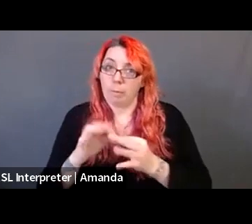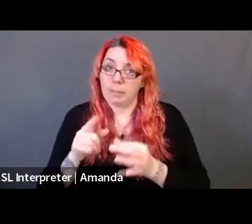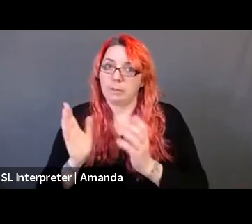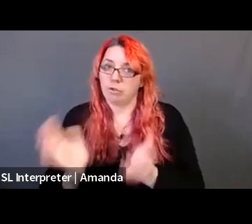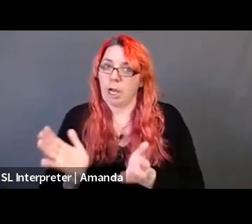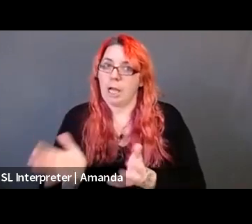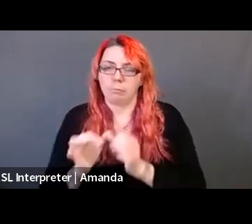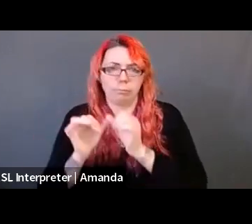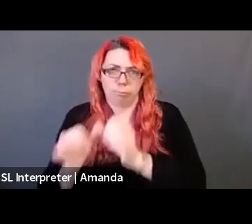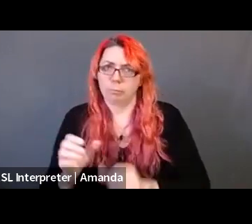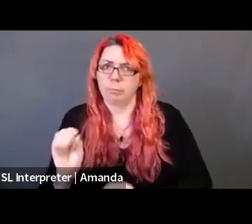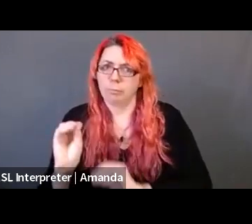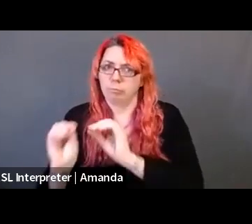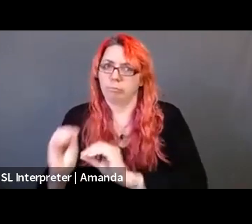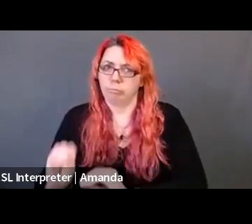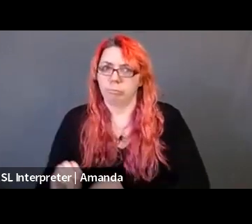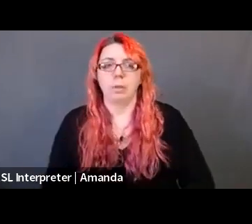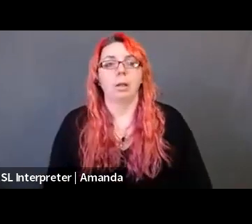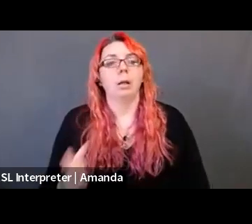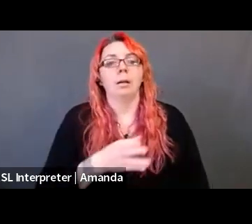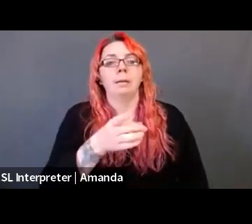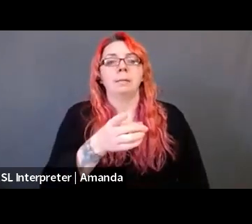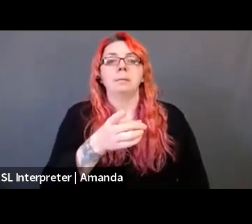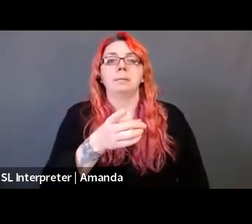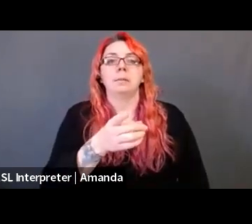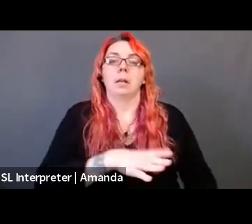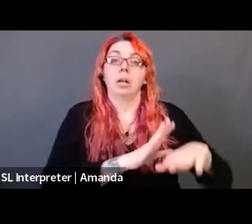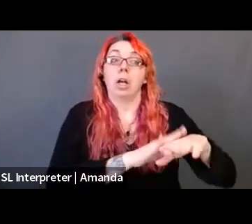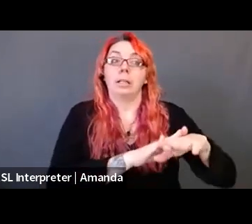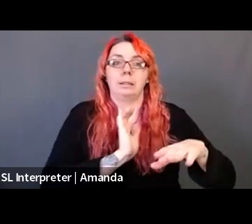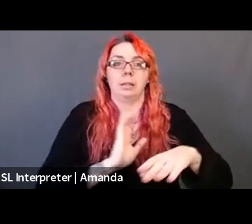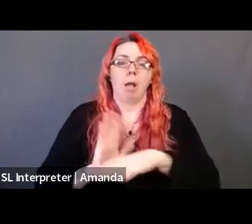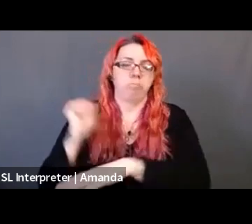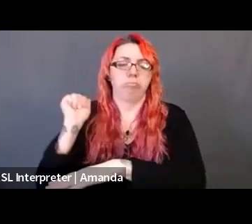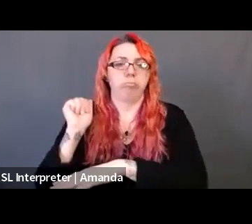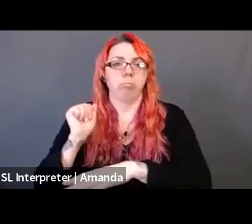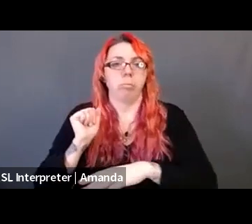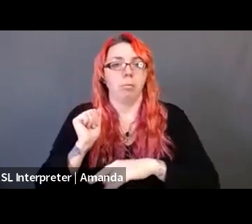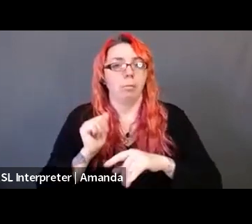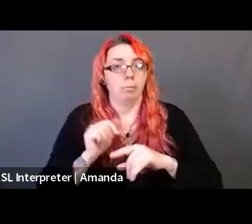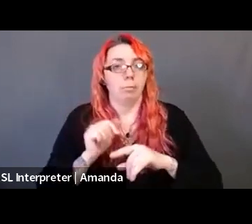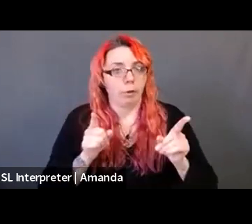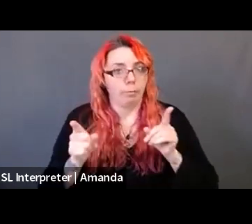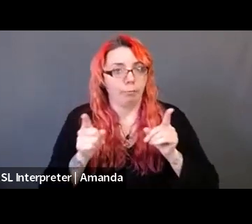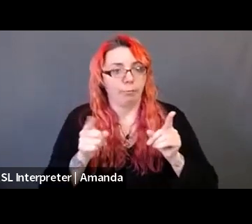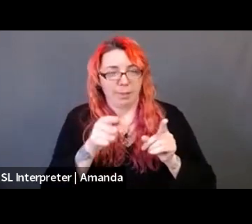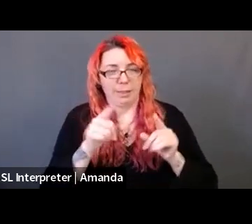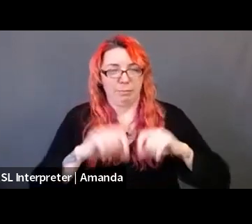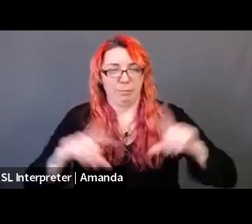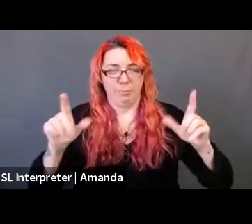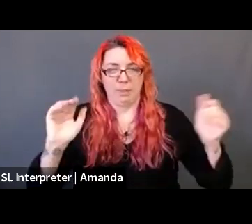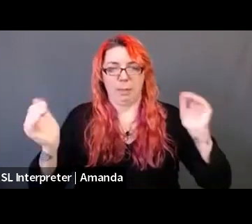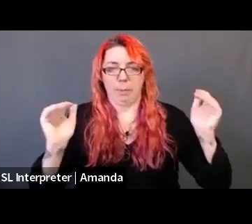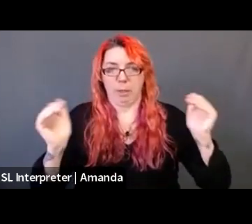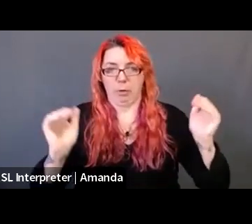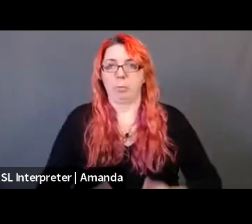long time on these. You can see the difference between calling and calling out and the different levels of influence, calling in, you're somebody. And